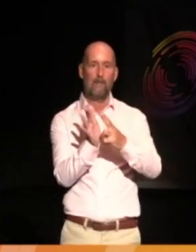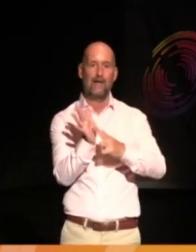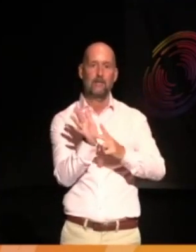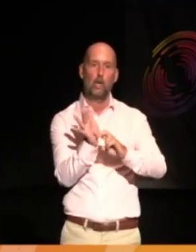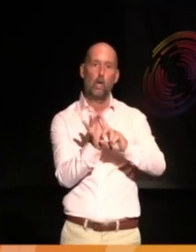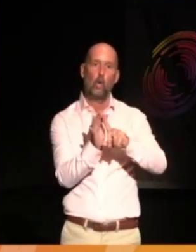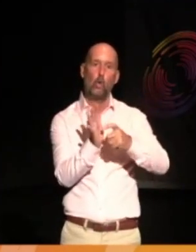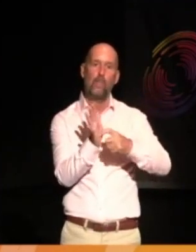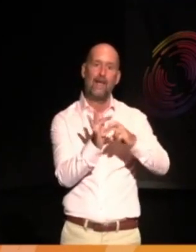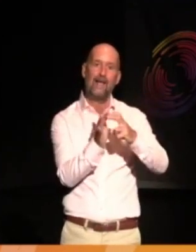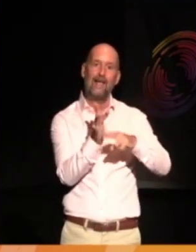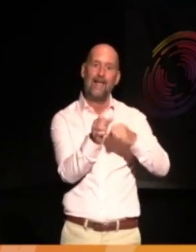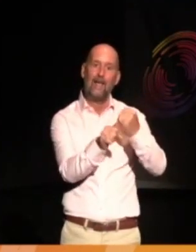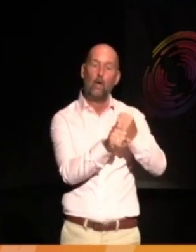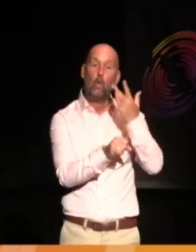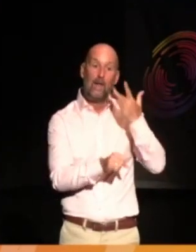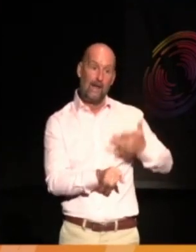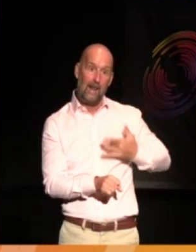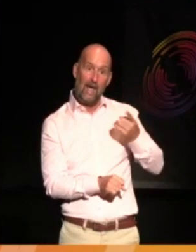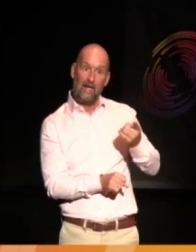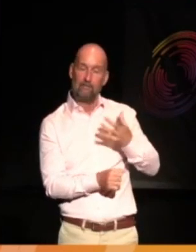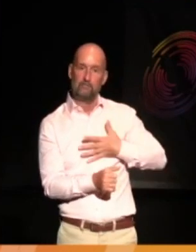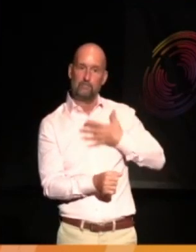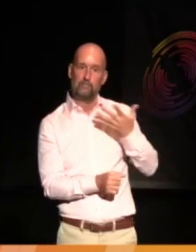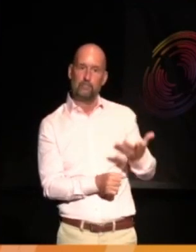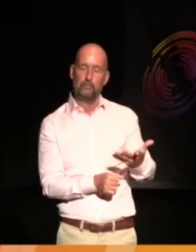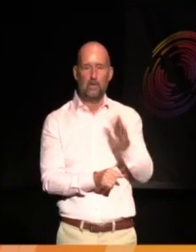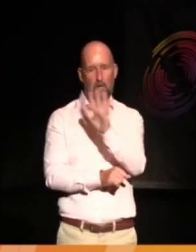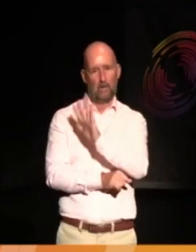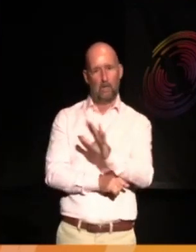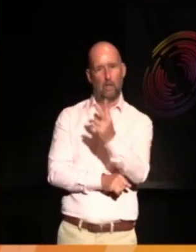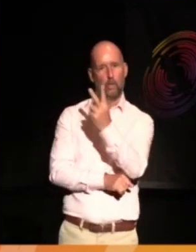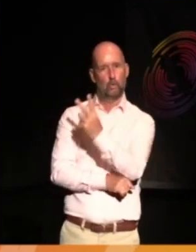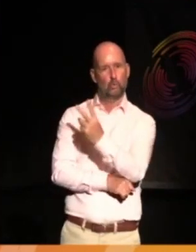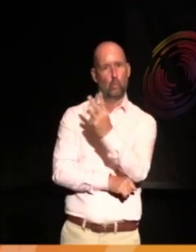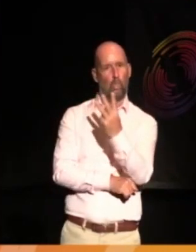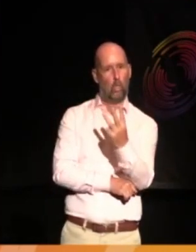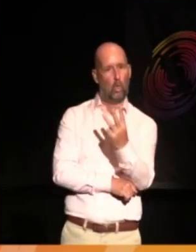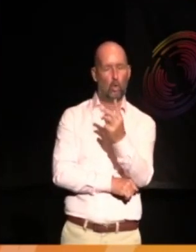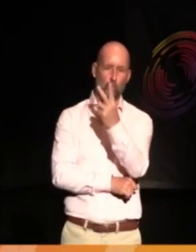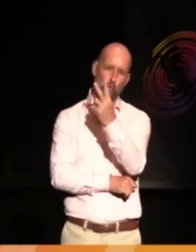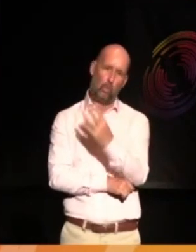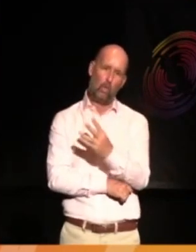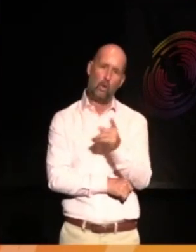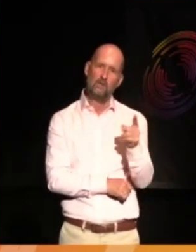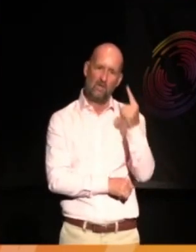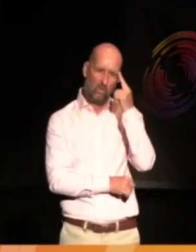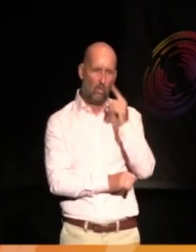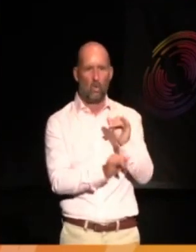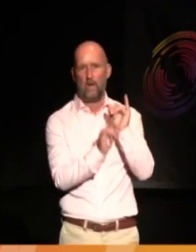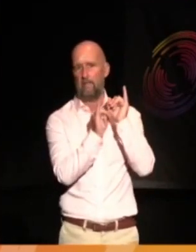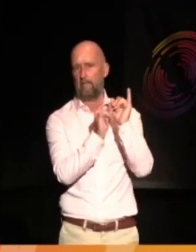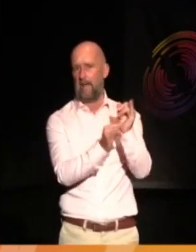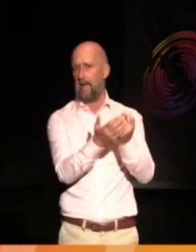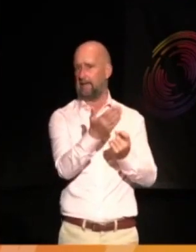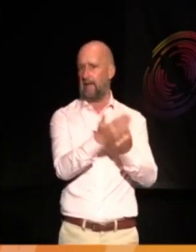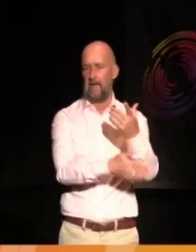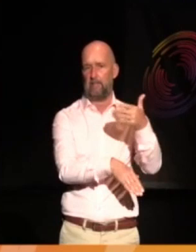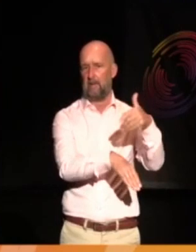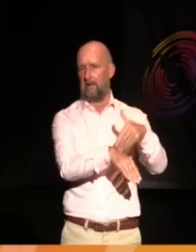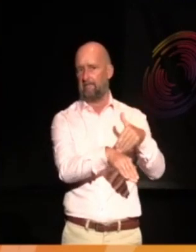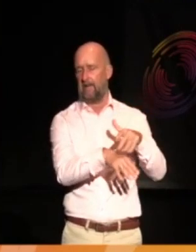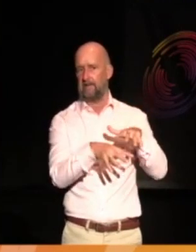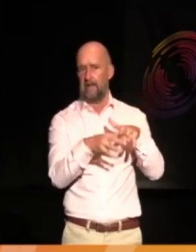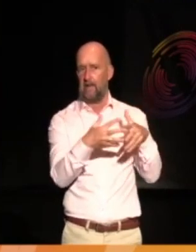he was alive, actually. 2/3 of people in the last poll before he died thought he was a bad thing for American race relations.